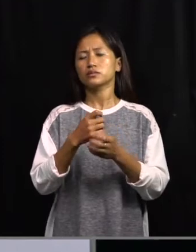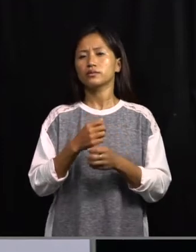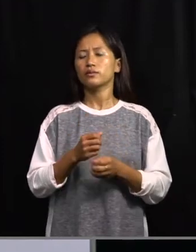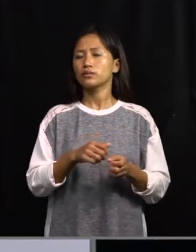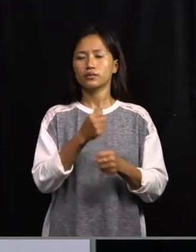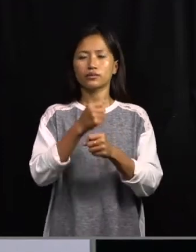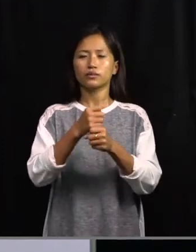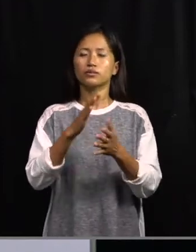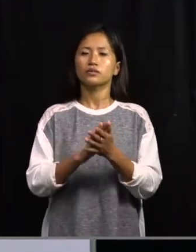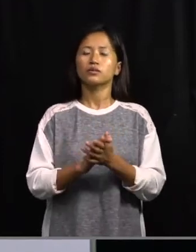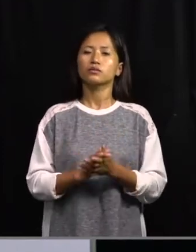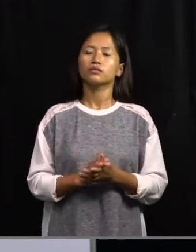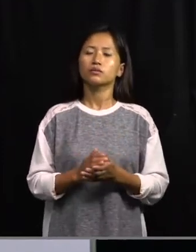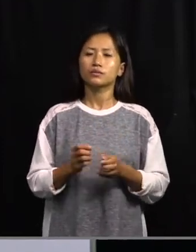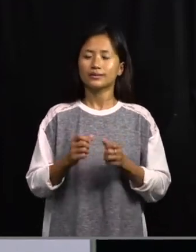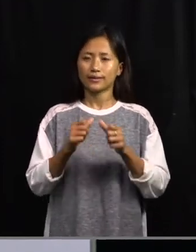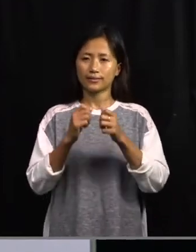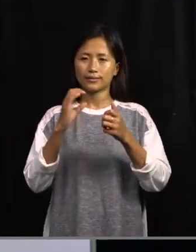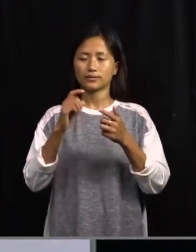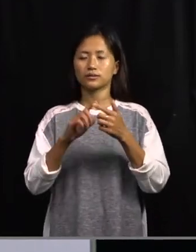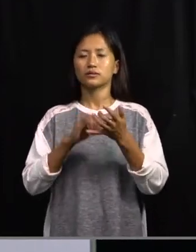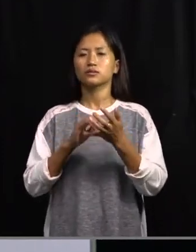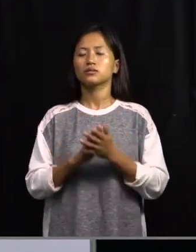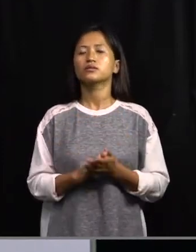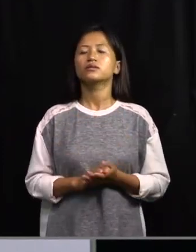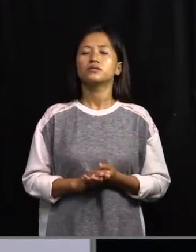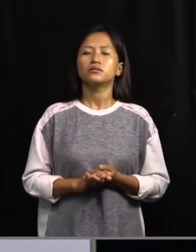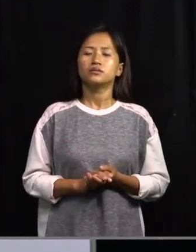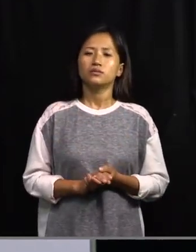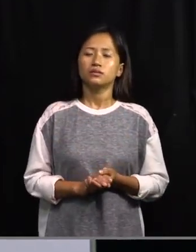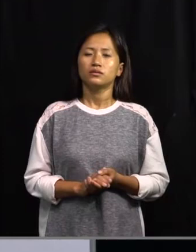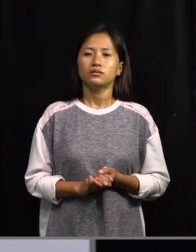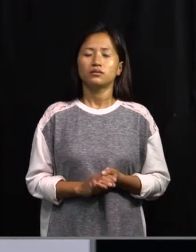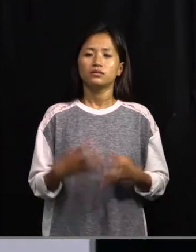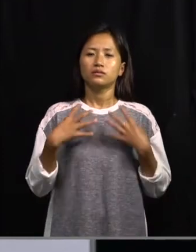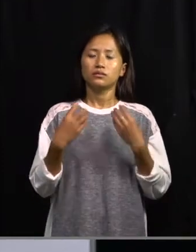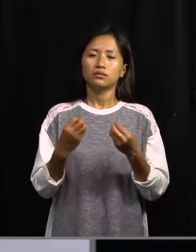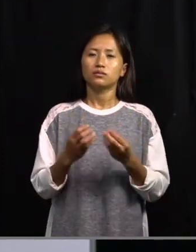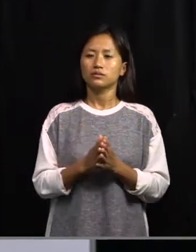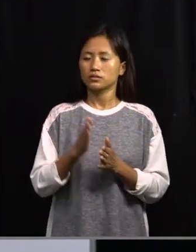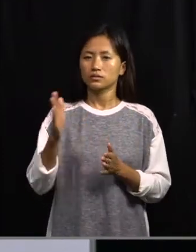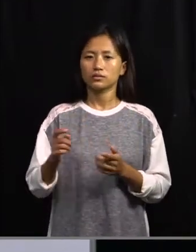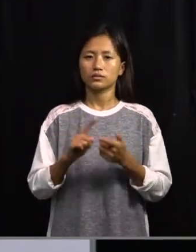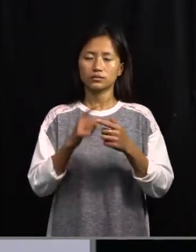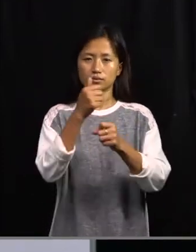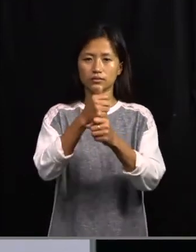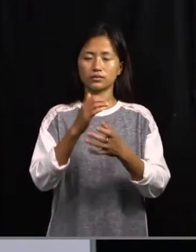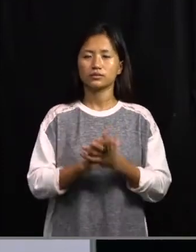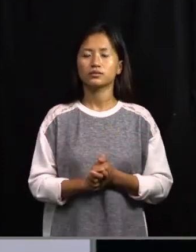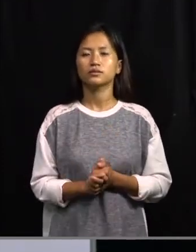assets, will be called revenue receipts. So I want to cite one example,